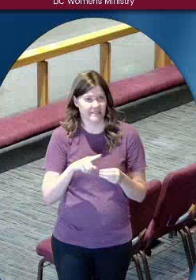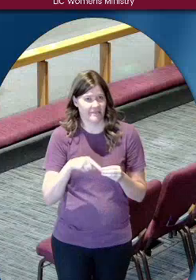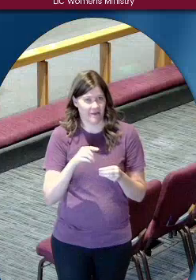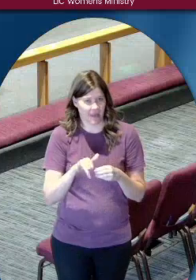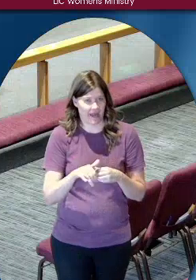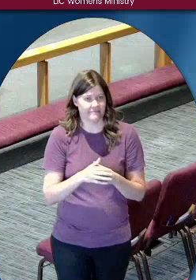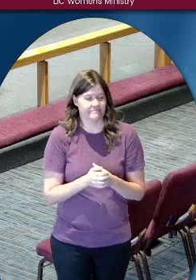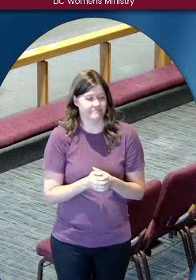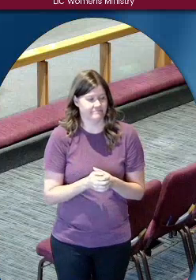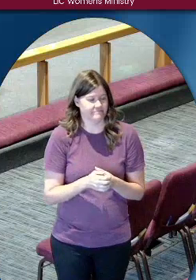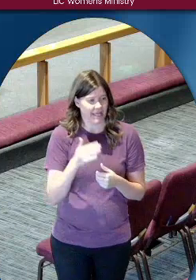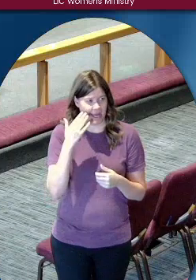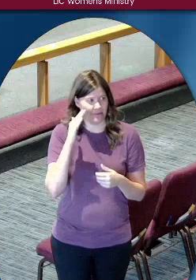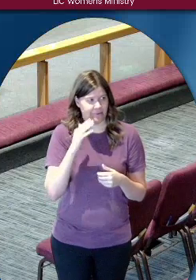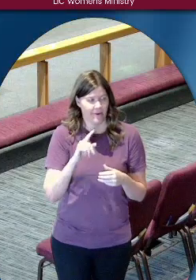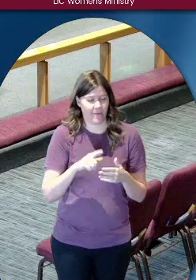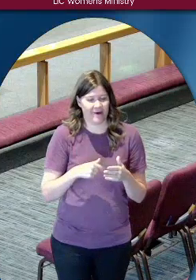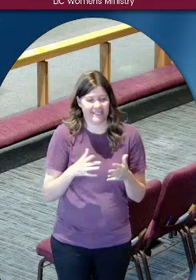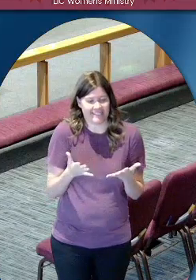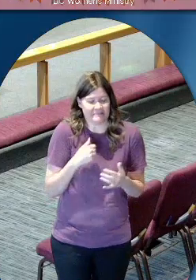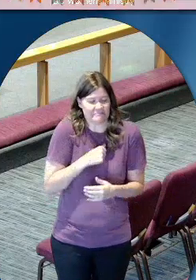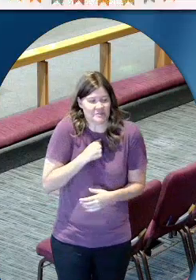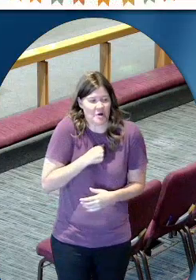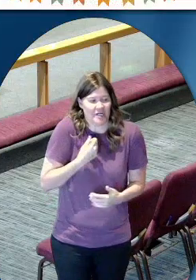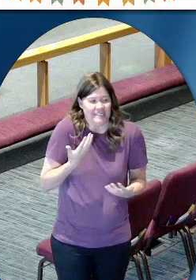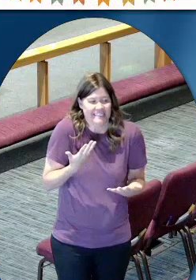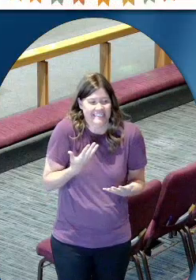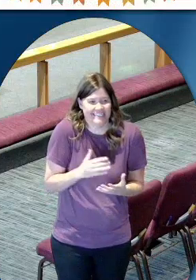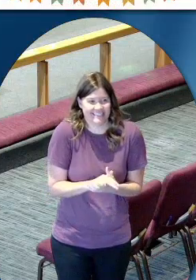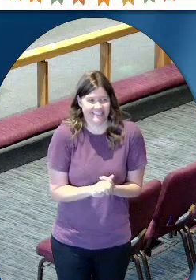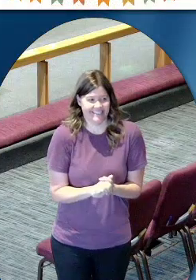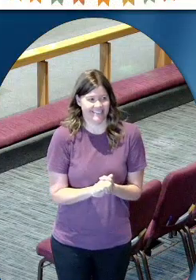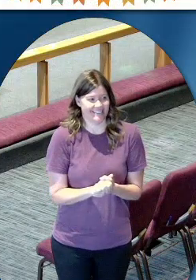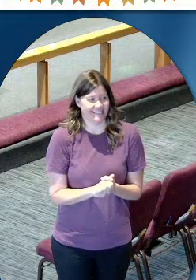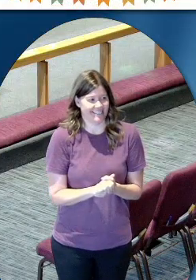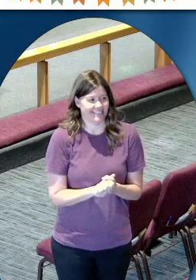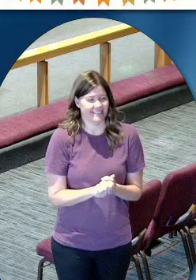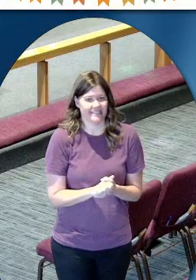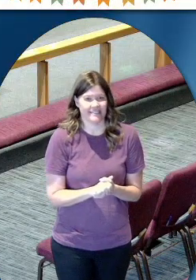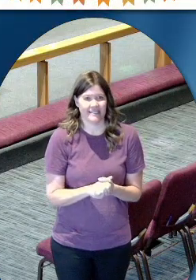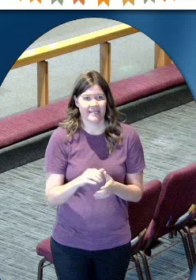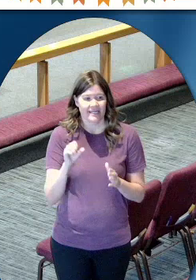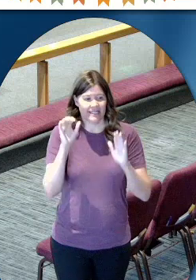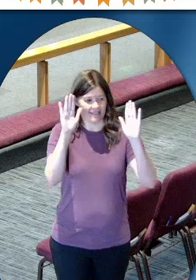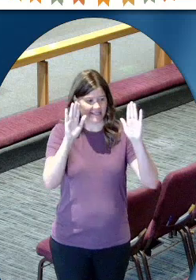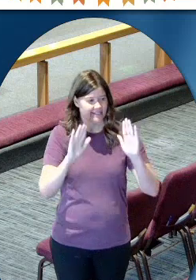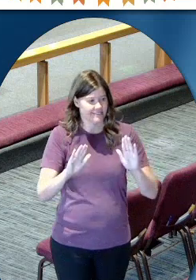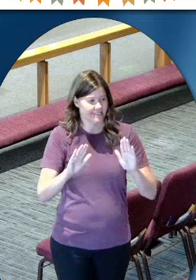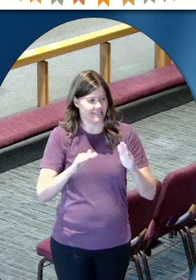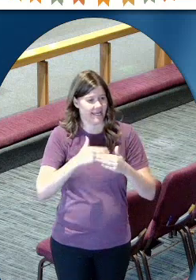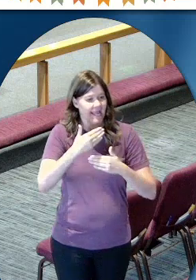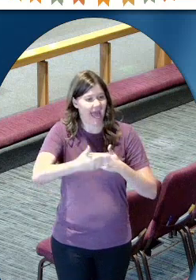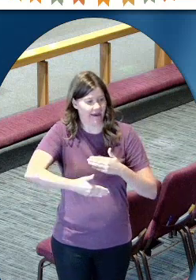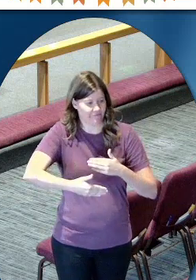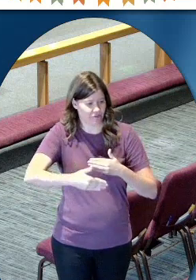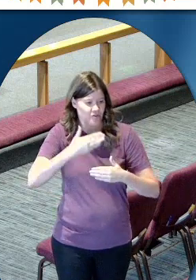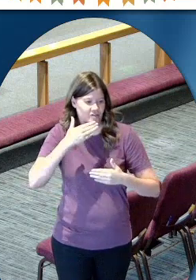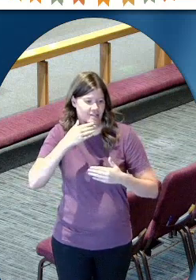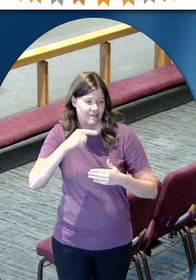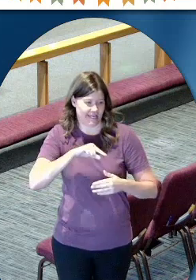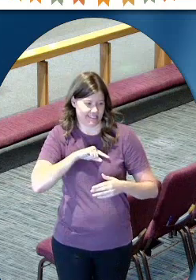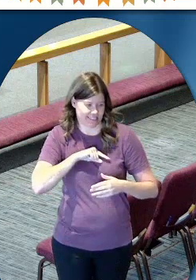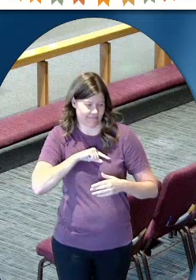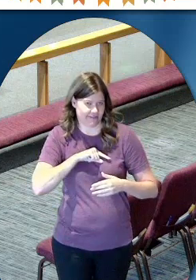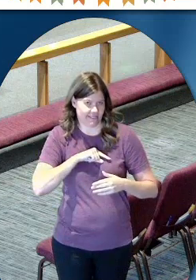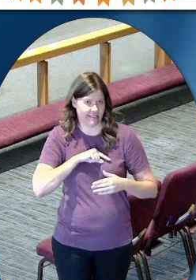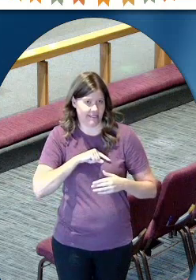I'm not sure what it is. I'm sorry. Sunday afternoon. Thanksgiving, so we'll